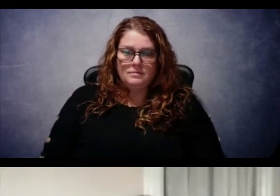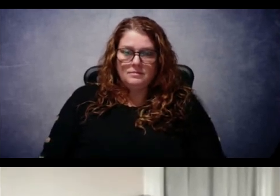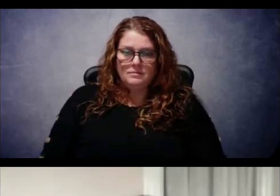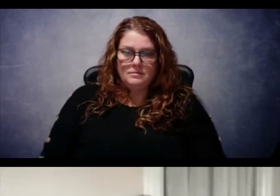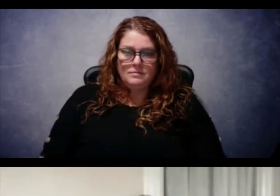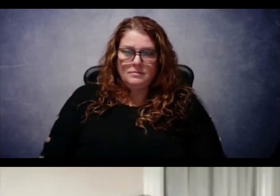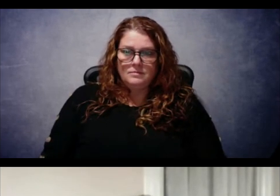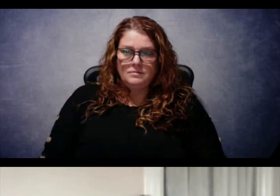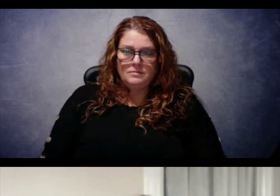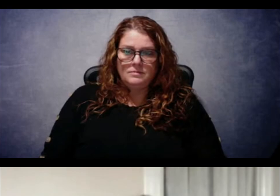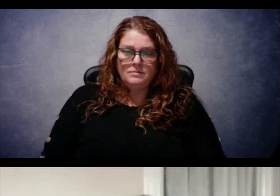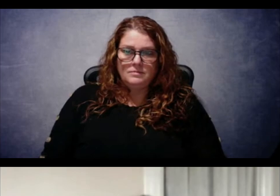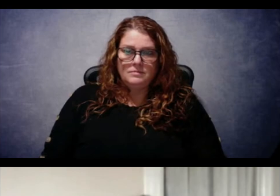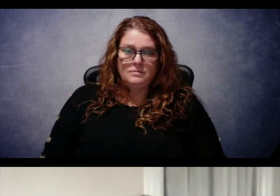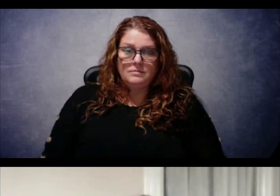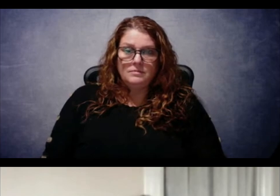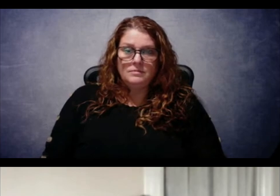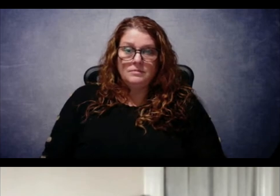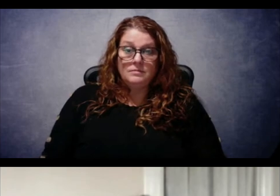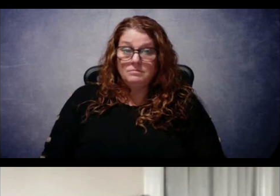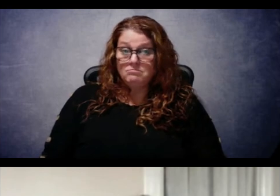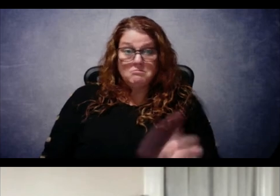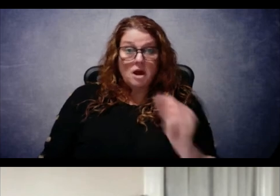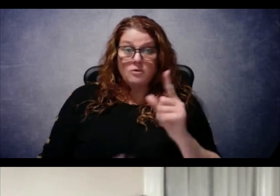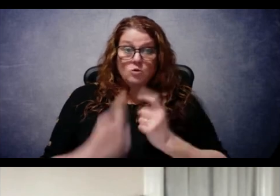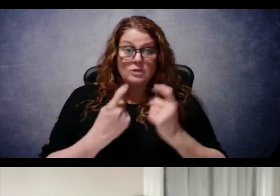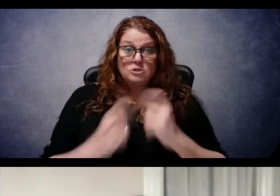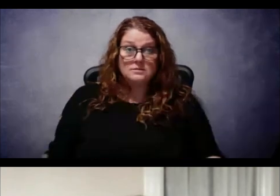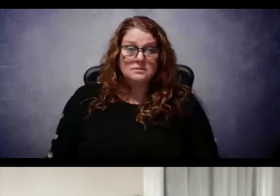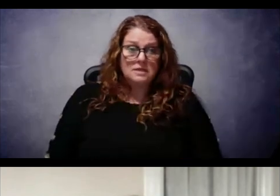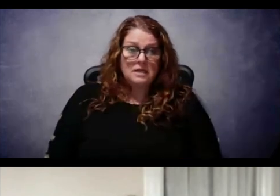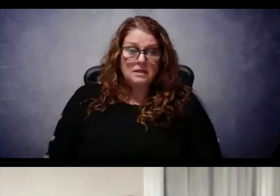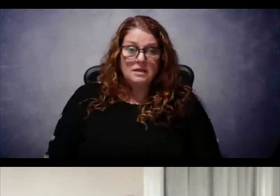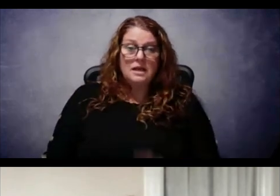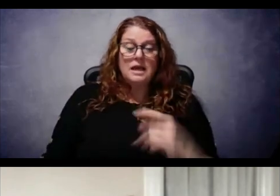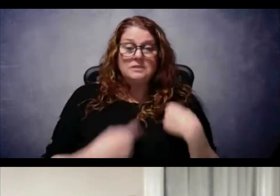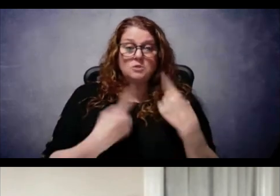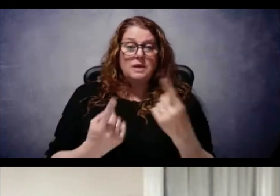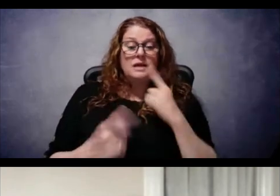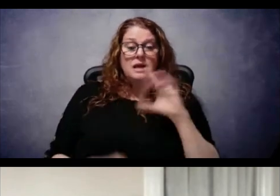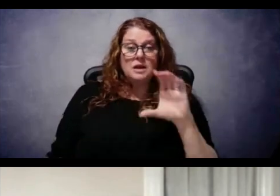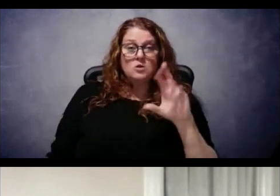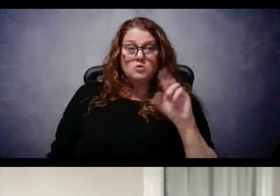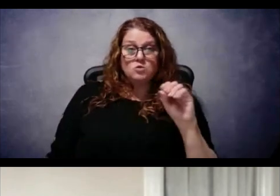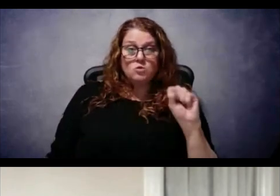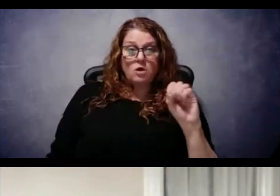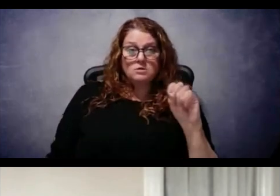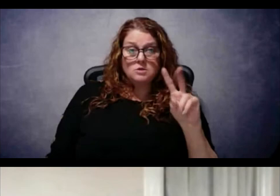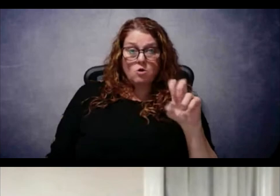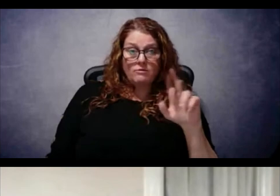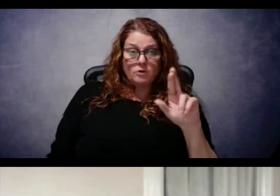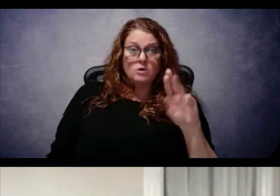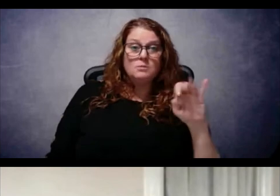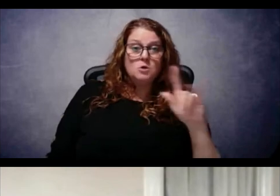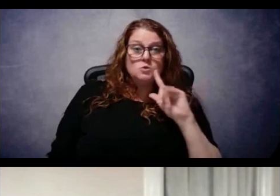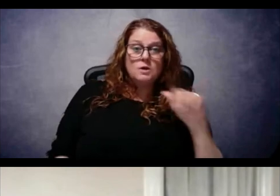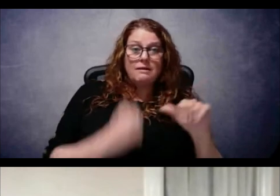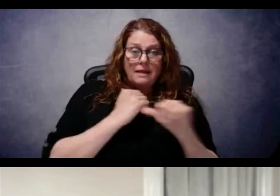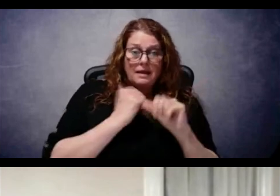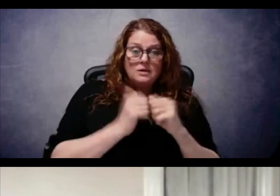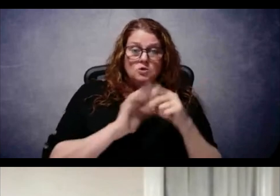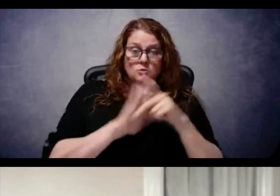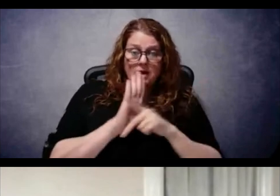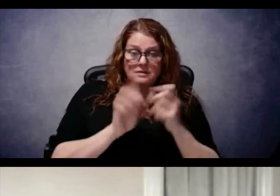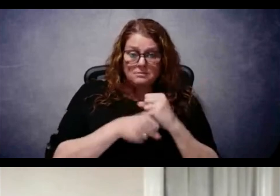Are there any other questions? Oh, here it comes. Has there been any crossover of mutual aid into policymaking at local